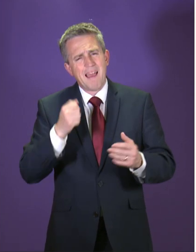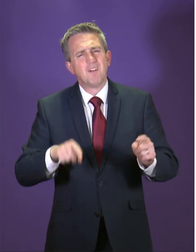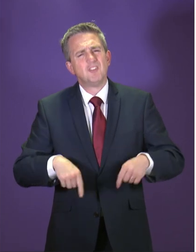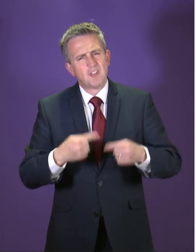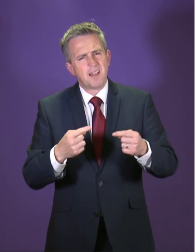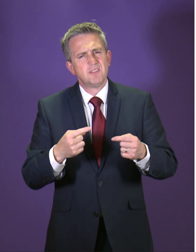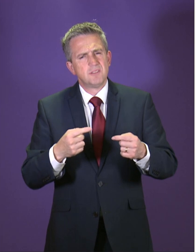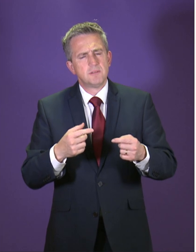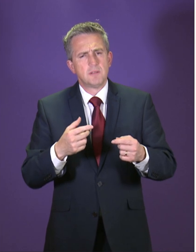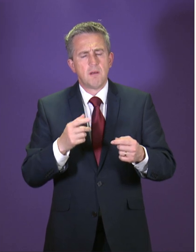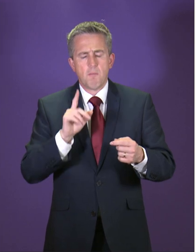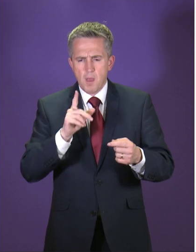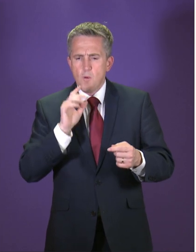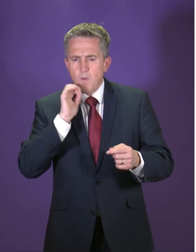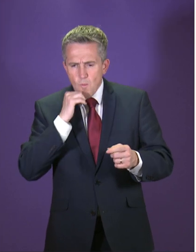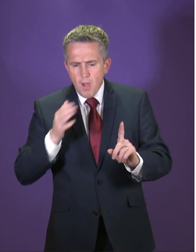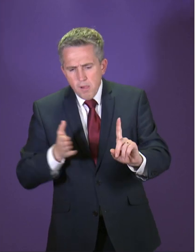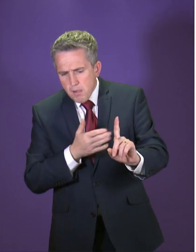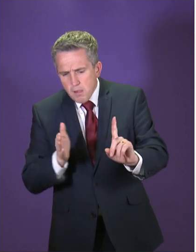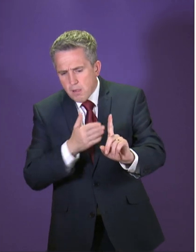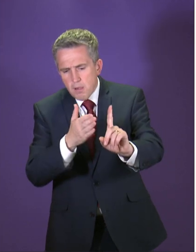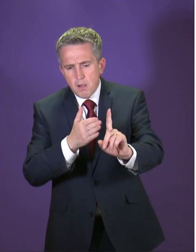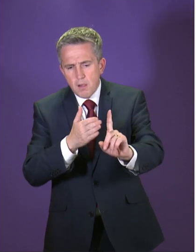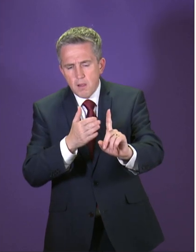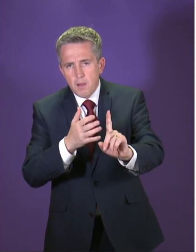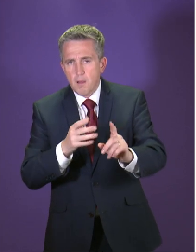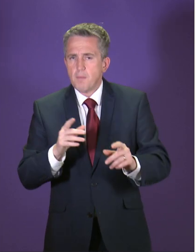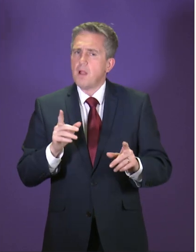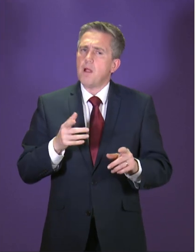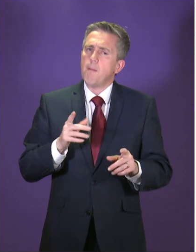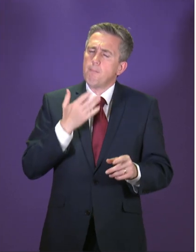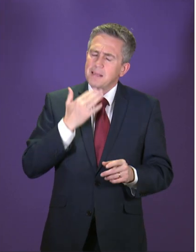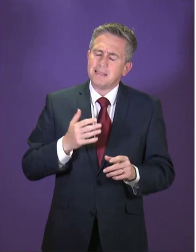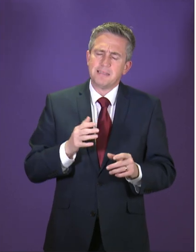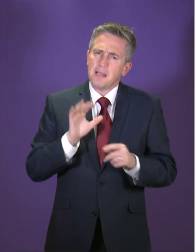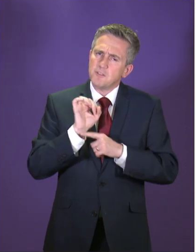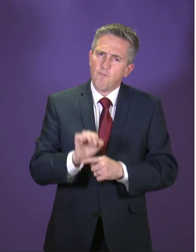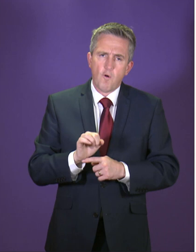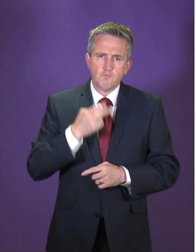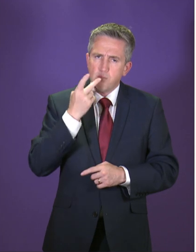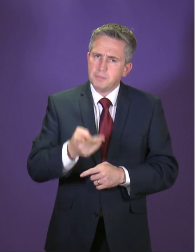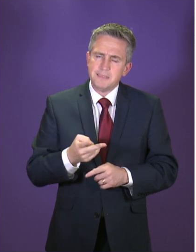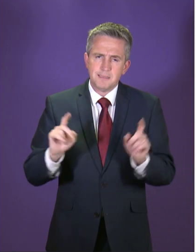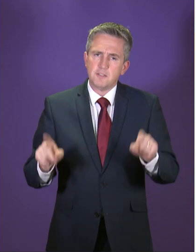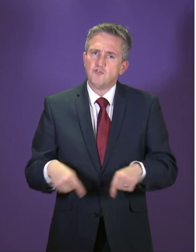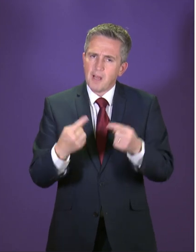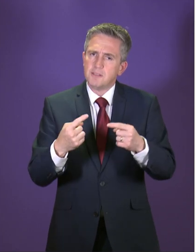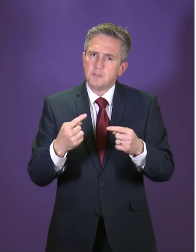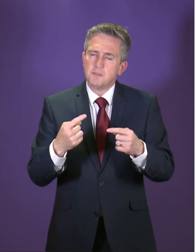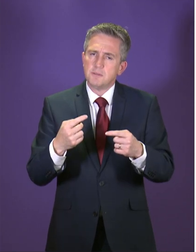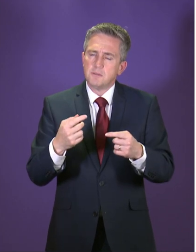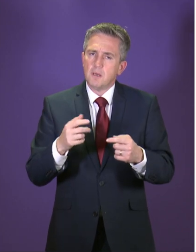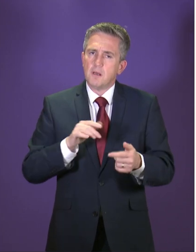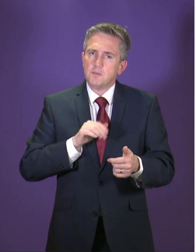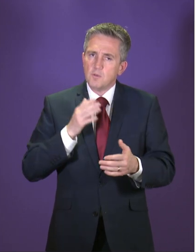all enumerated, and there is no gainsaying going to repeat those challenges. We believe that together we are